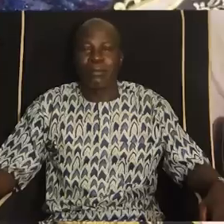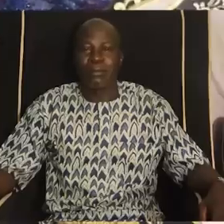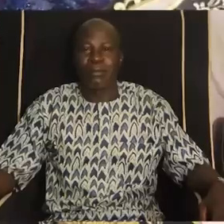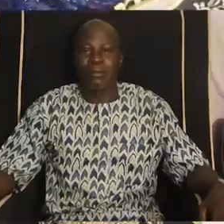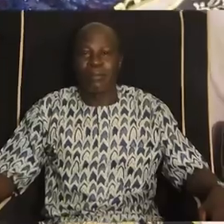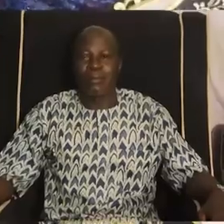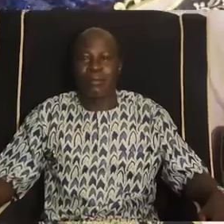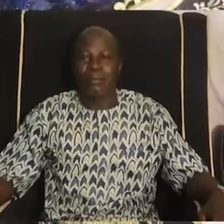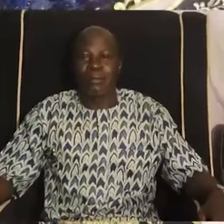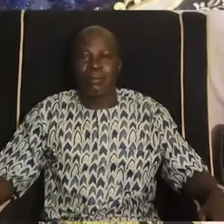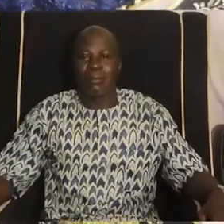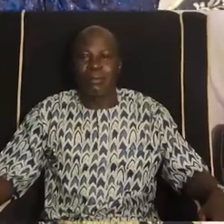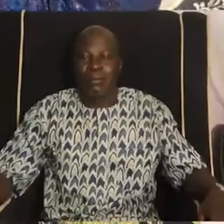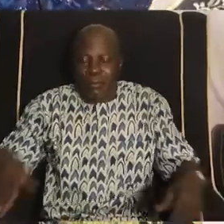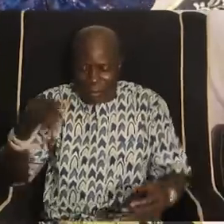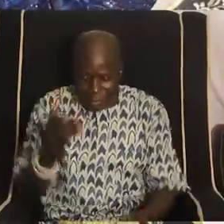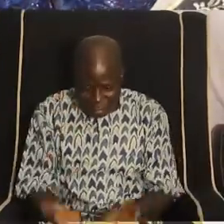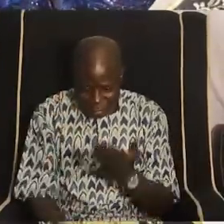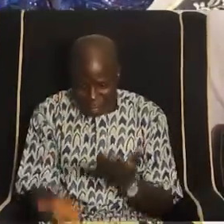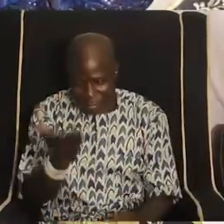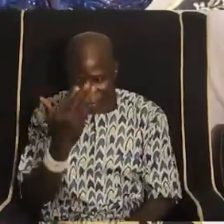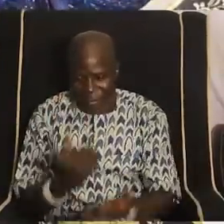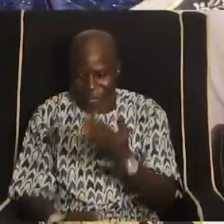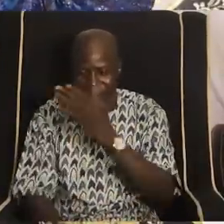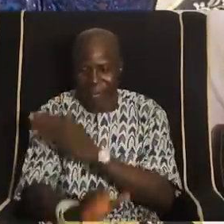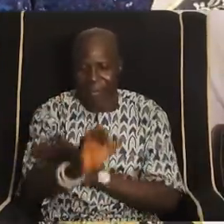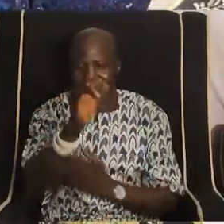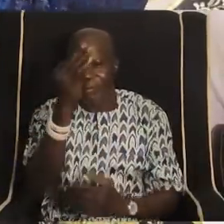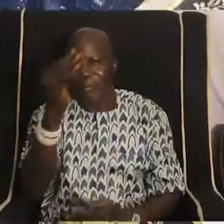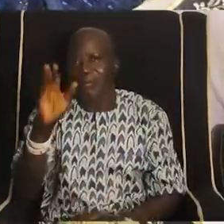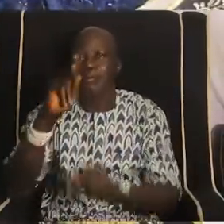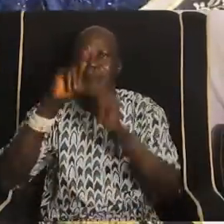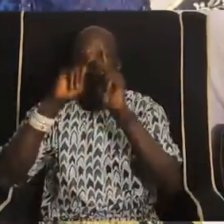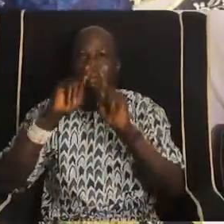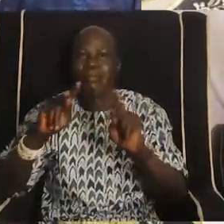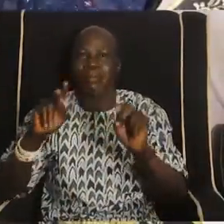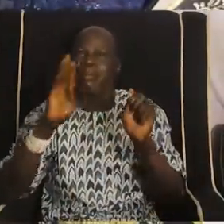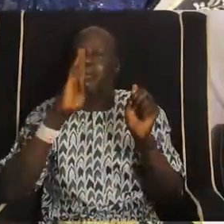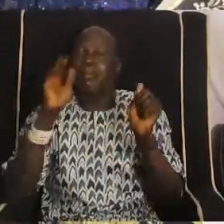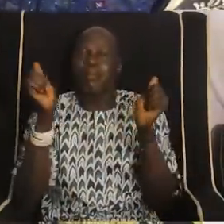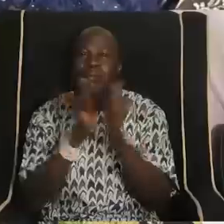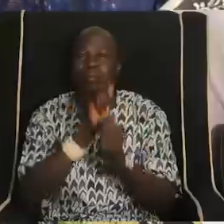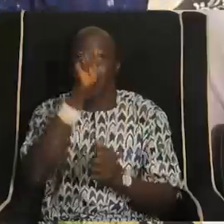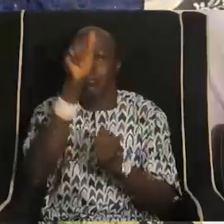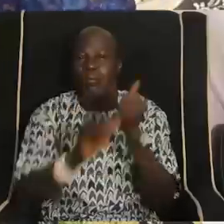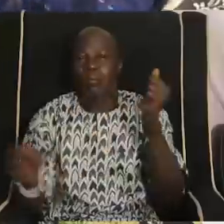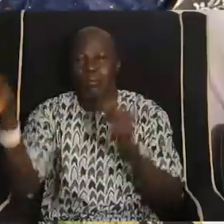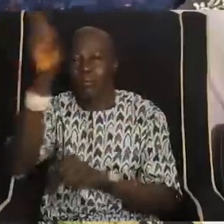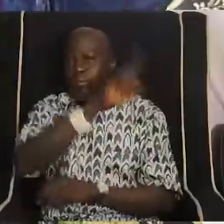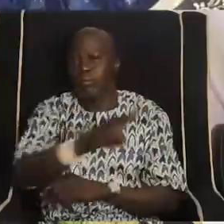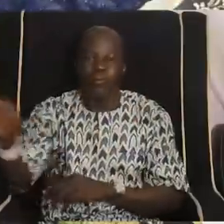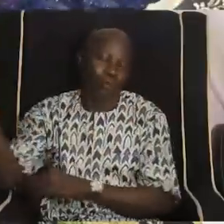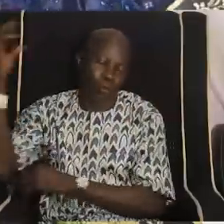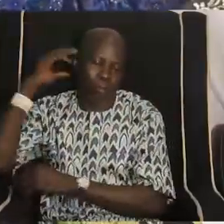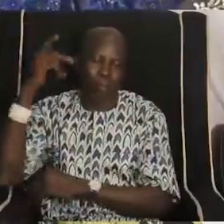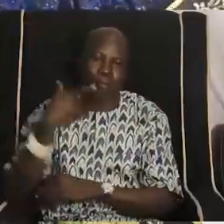je ki olorun alaafia may God of peace ke wa pelu gbogbo eniyan be with everyone that